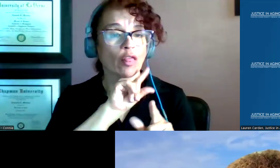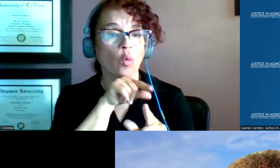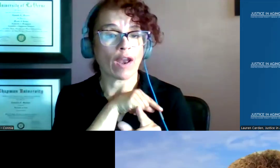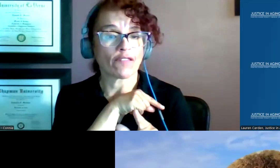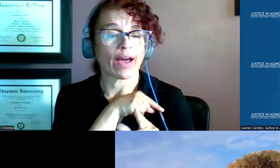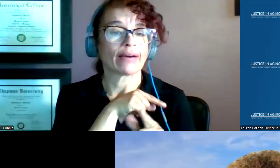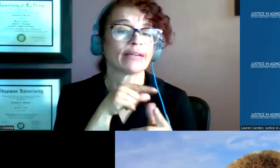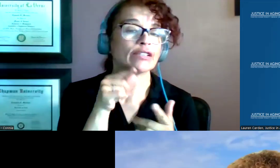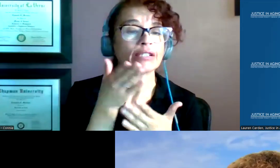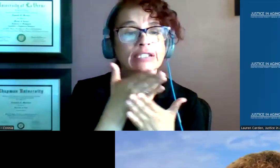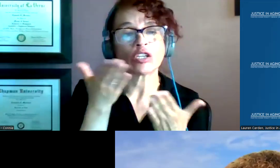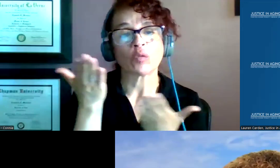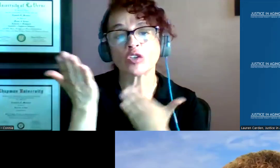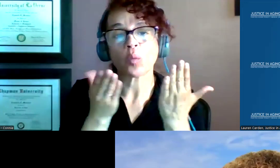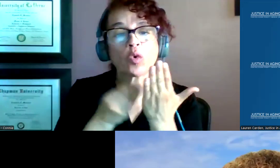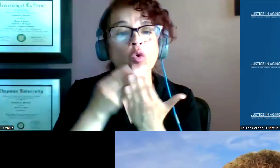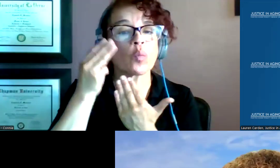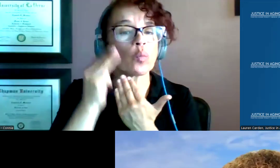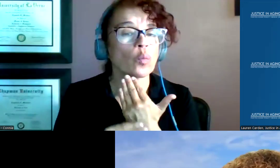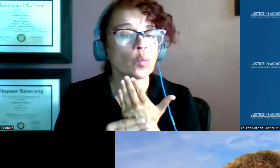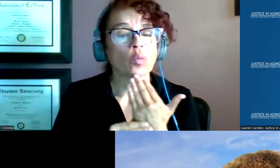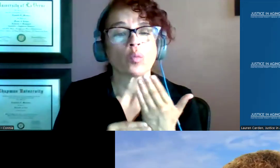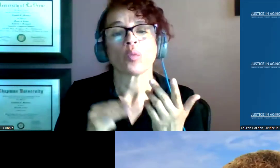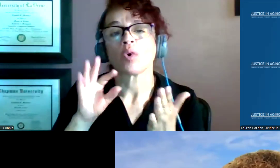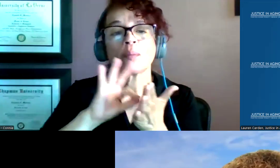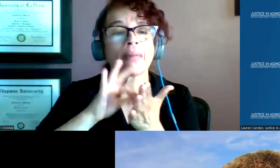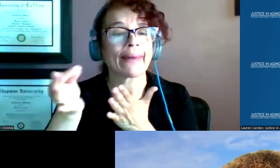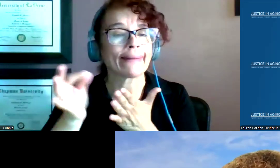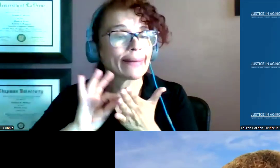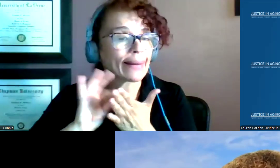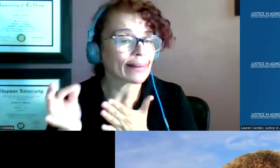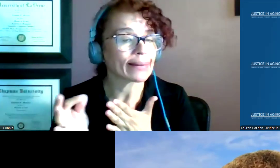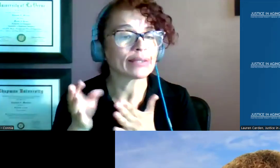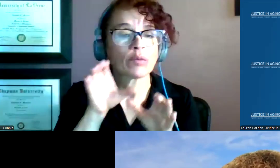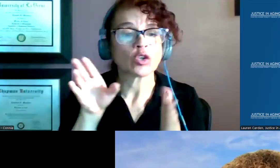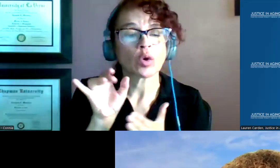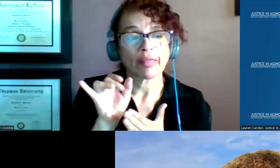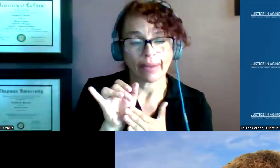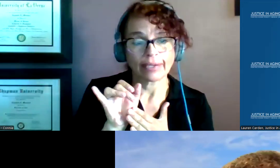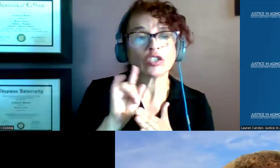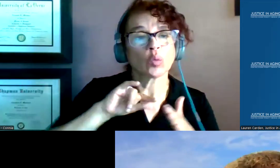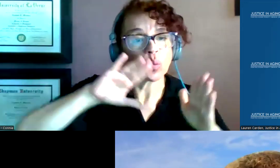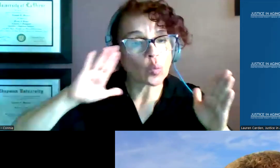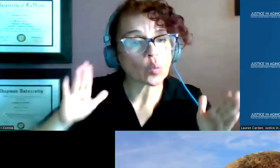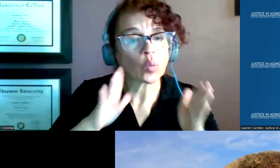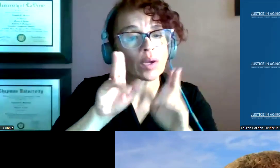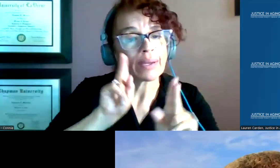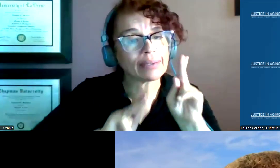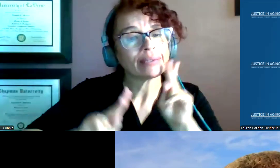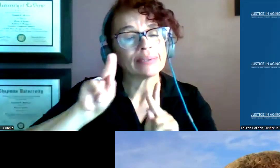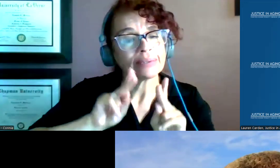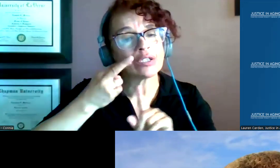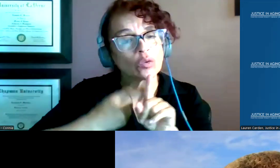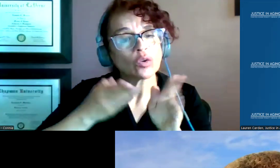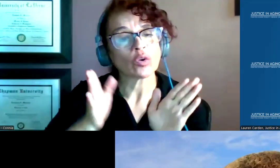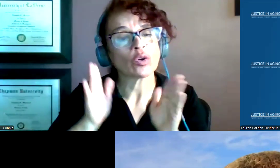for their social services programs, so like CalFresh or Medi-Cal. So by doing this, this bill really encourages more folks to rent out